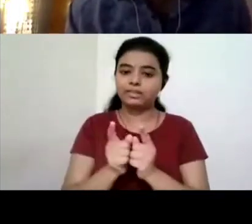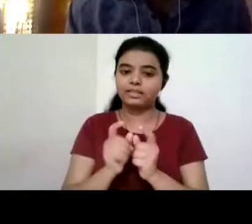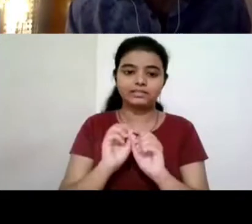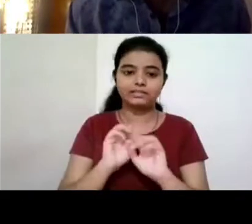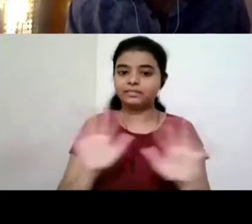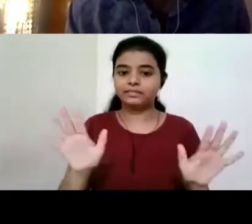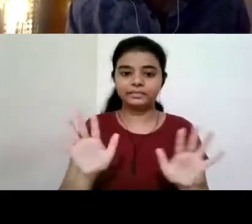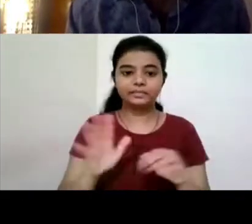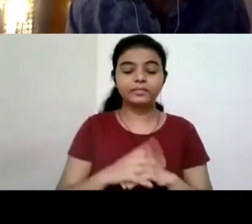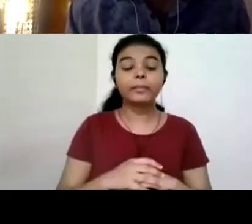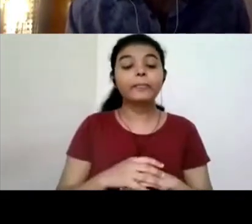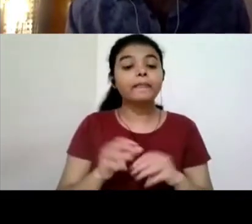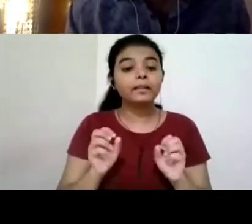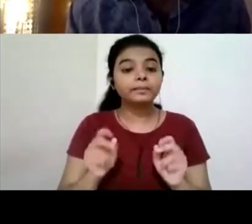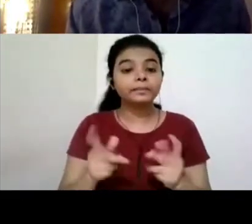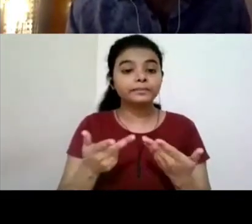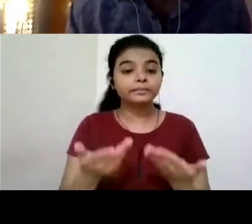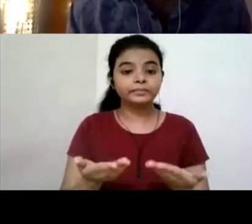Okay, so